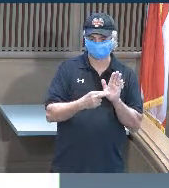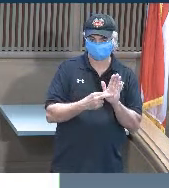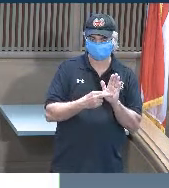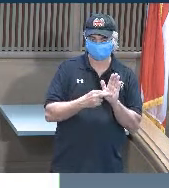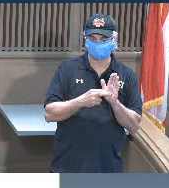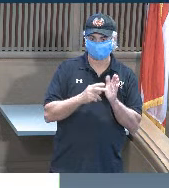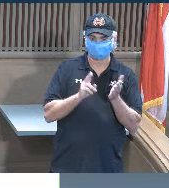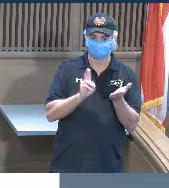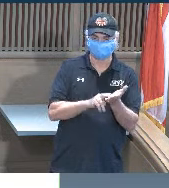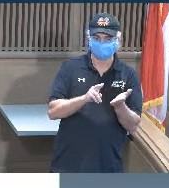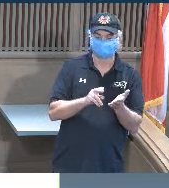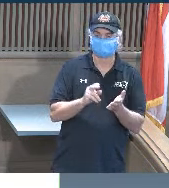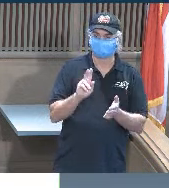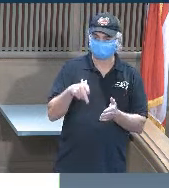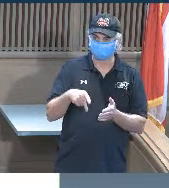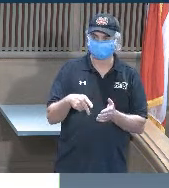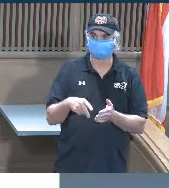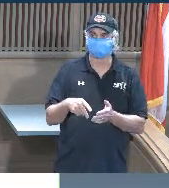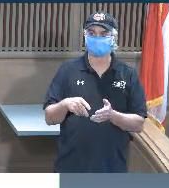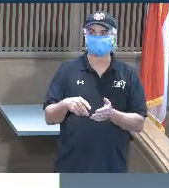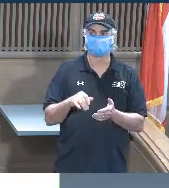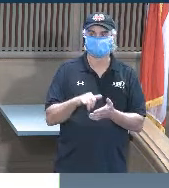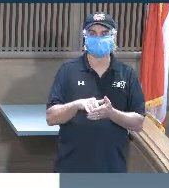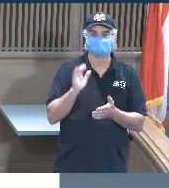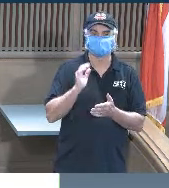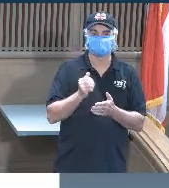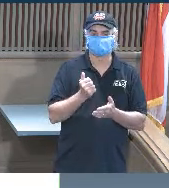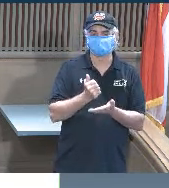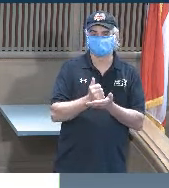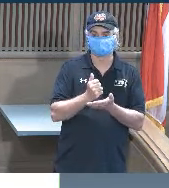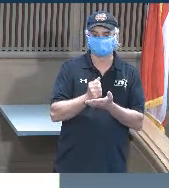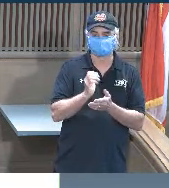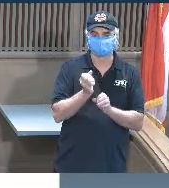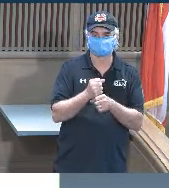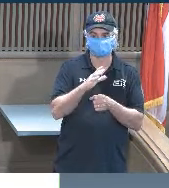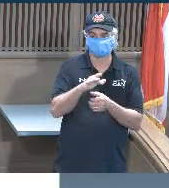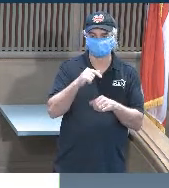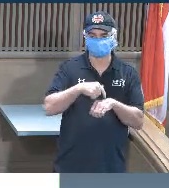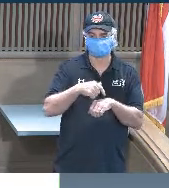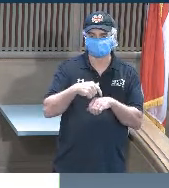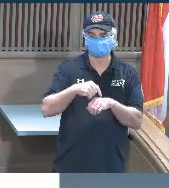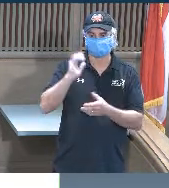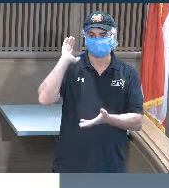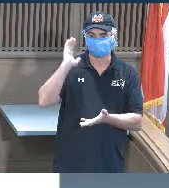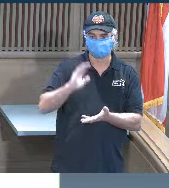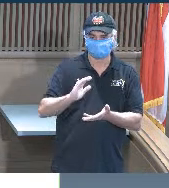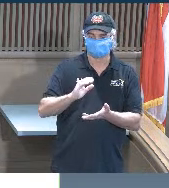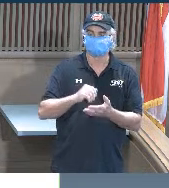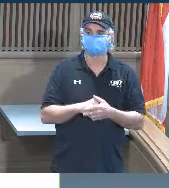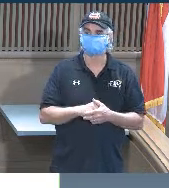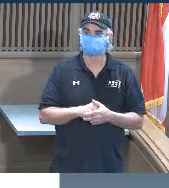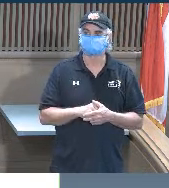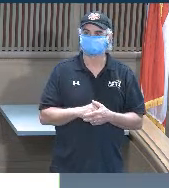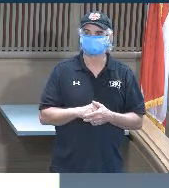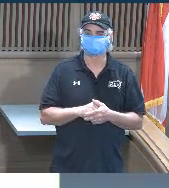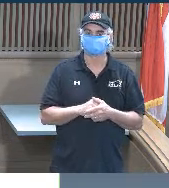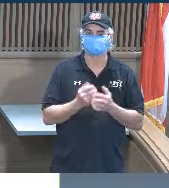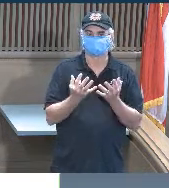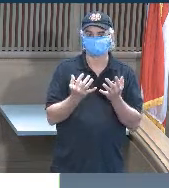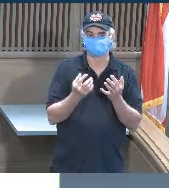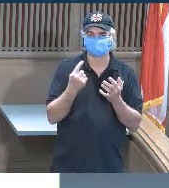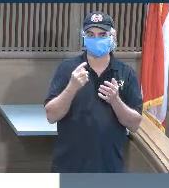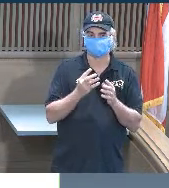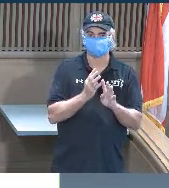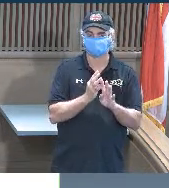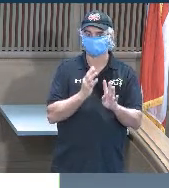you might find that to be an advantage because it would reduce the amount of time that you would have to spend waiting in line.